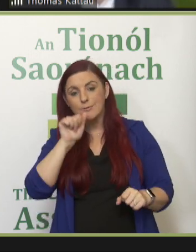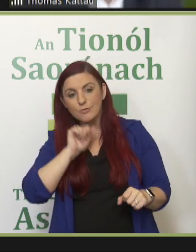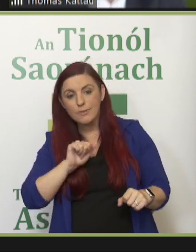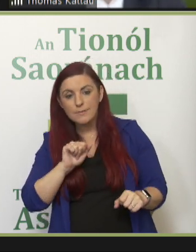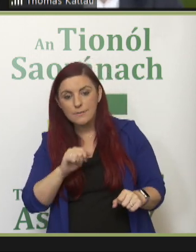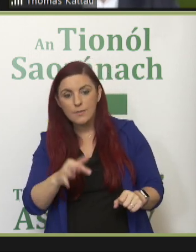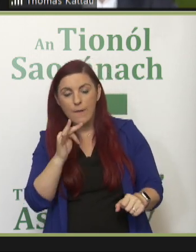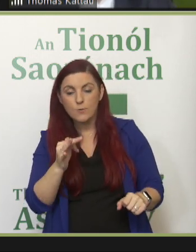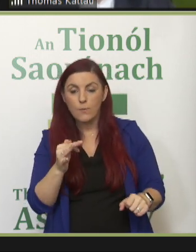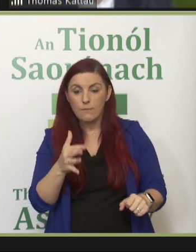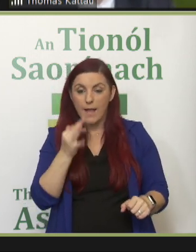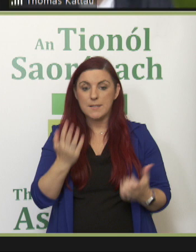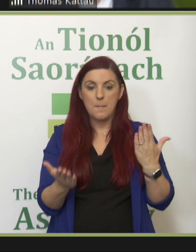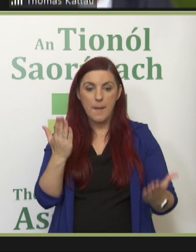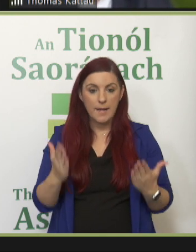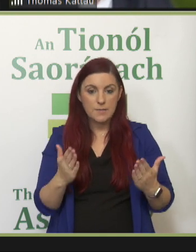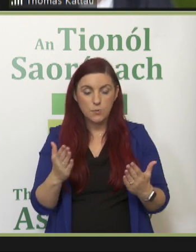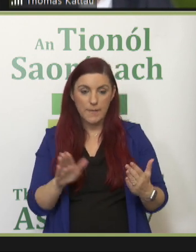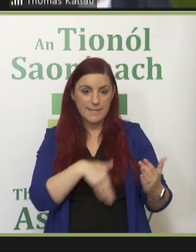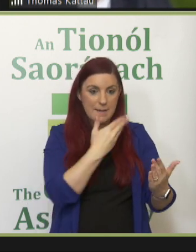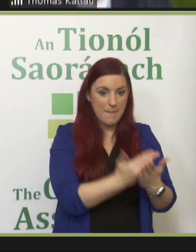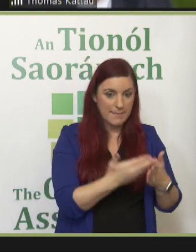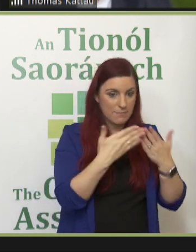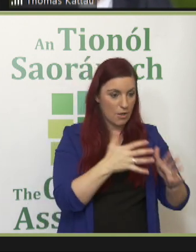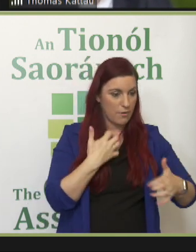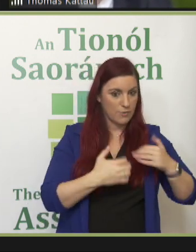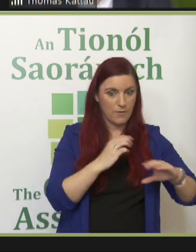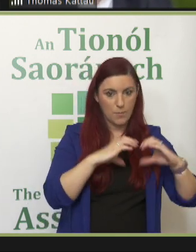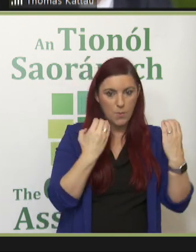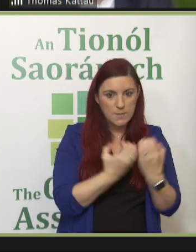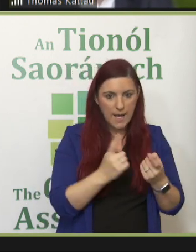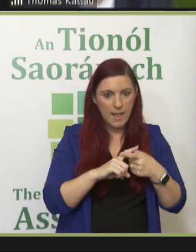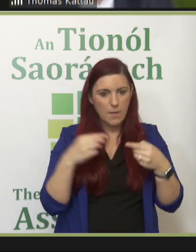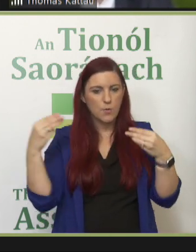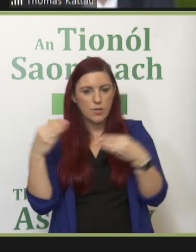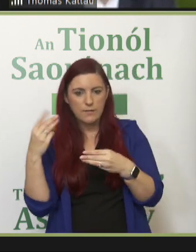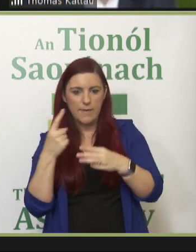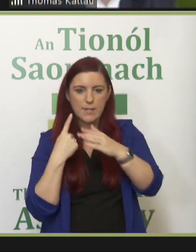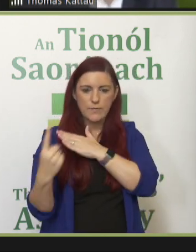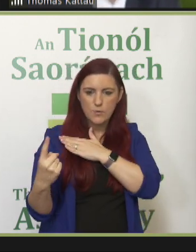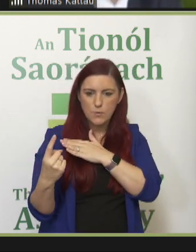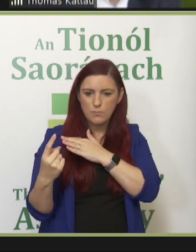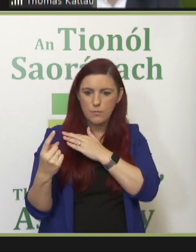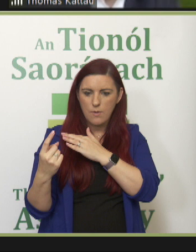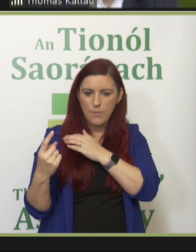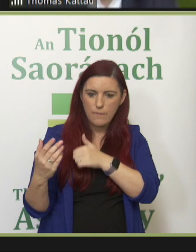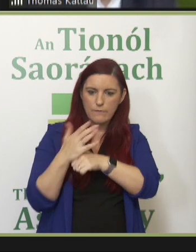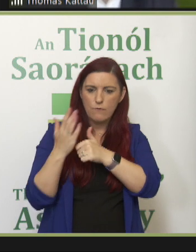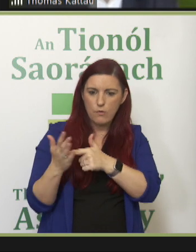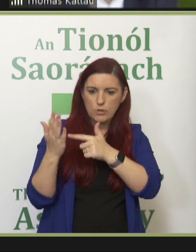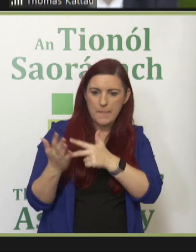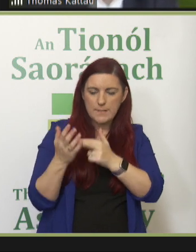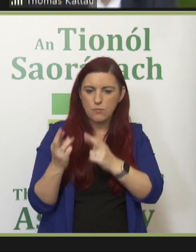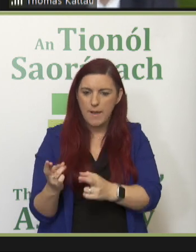to cut a fair balance between the demands of the general interest of the community and the protection of the individual's fundamental rights. However,